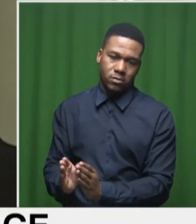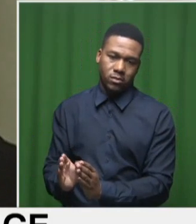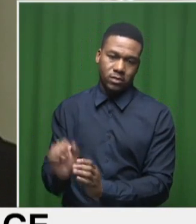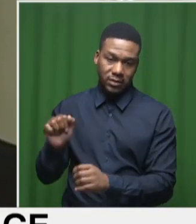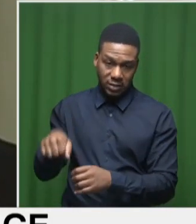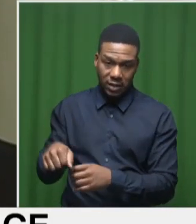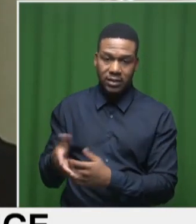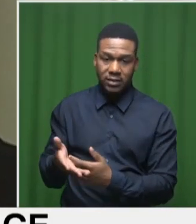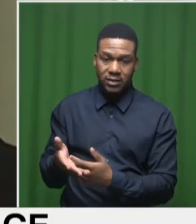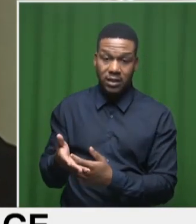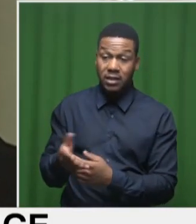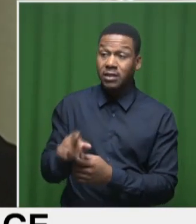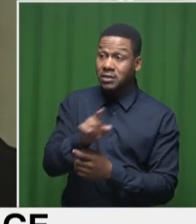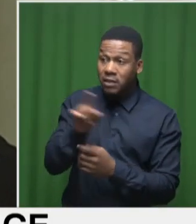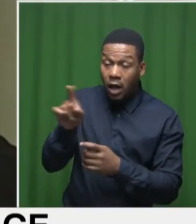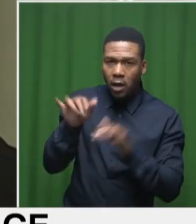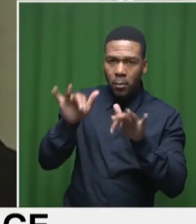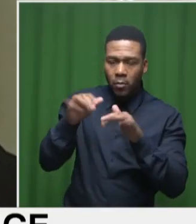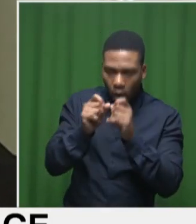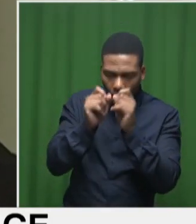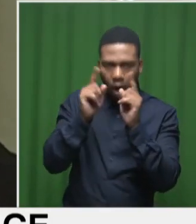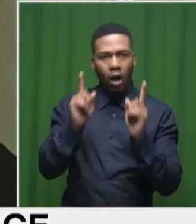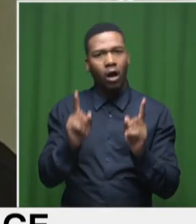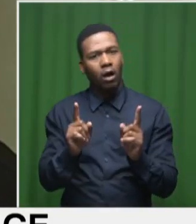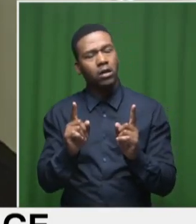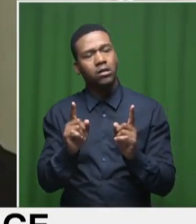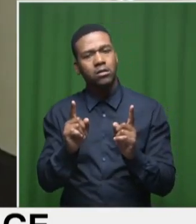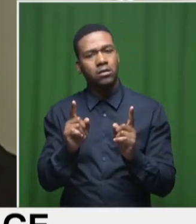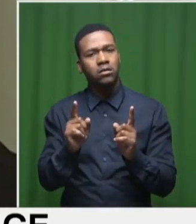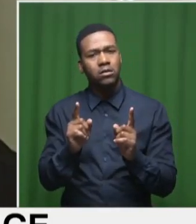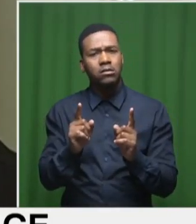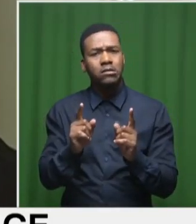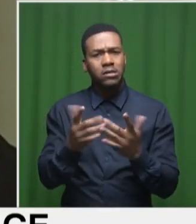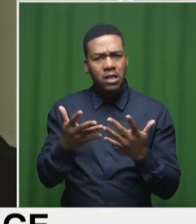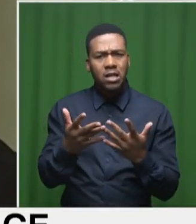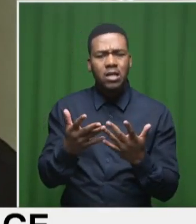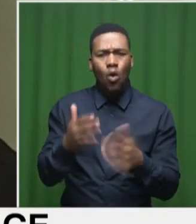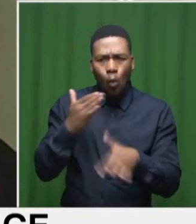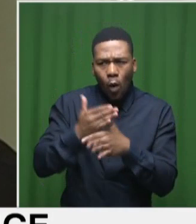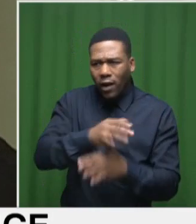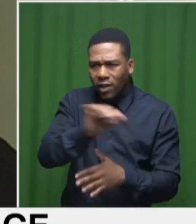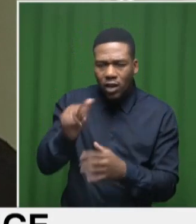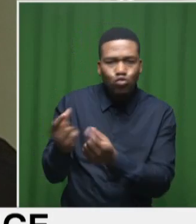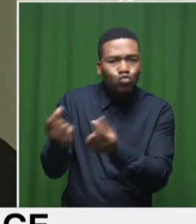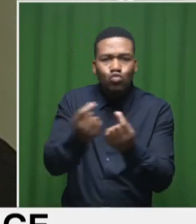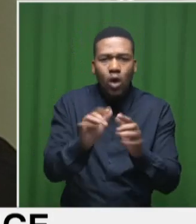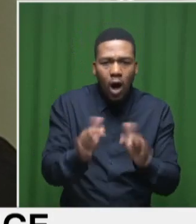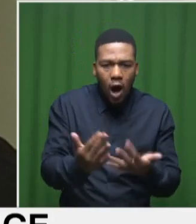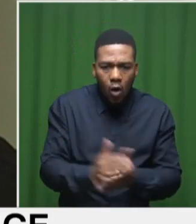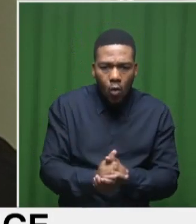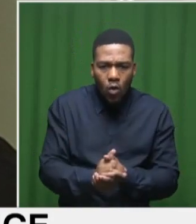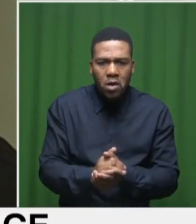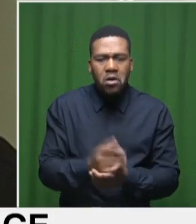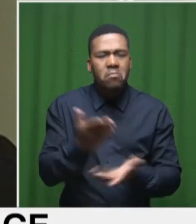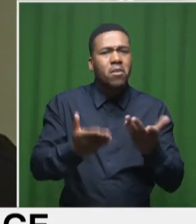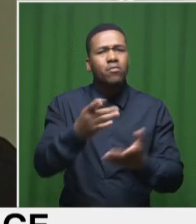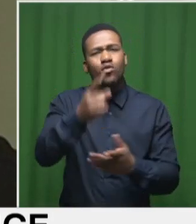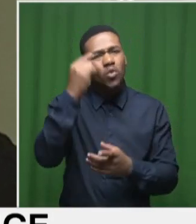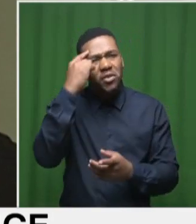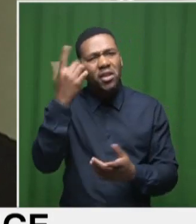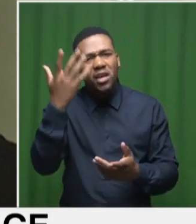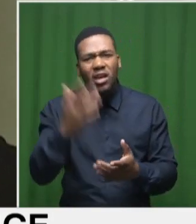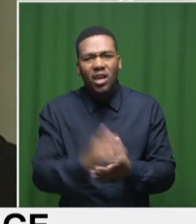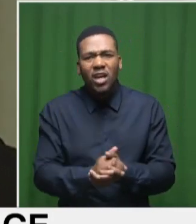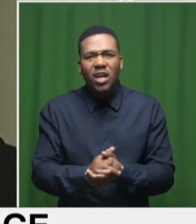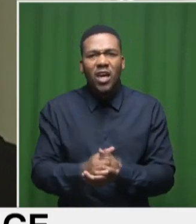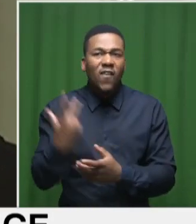more sophisticated in their selection of how they get their work done and what they do. It's not a case of simply taking the most